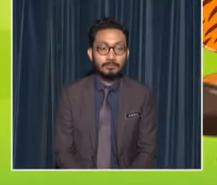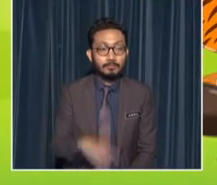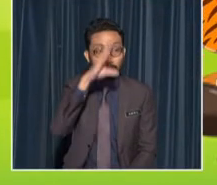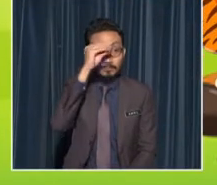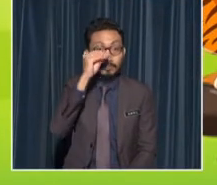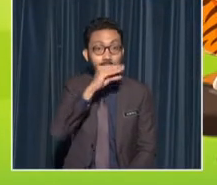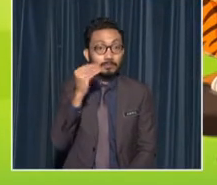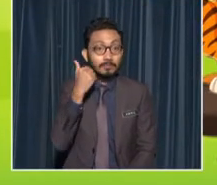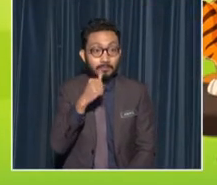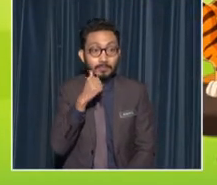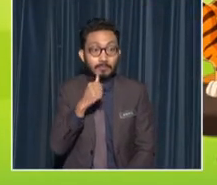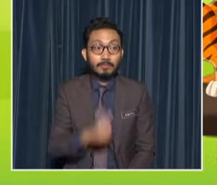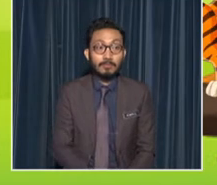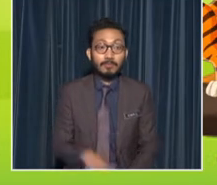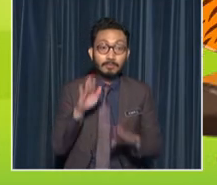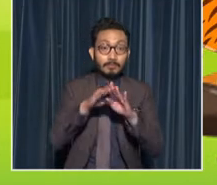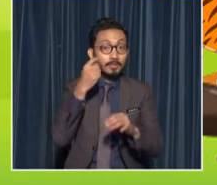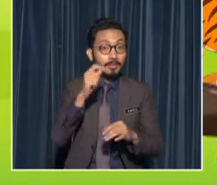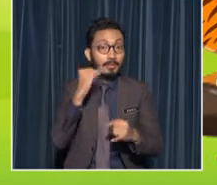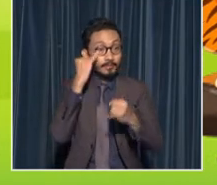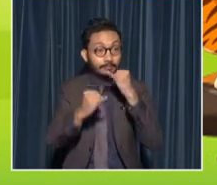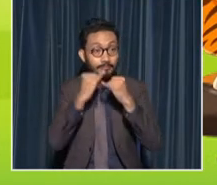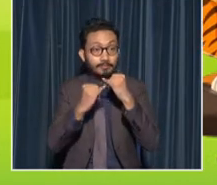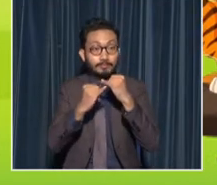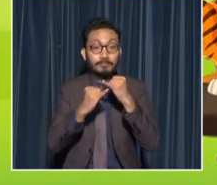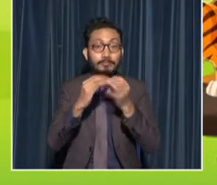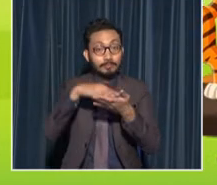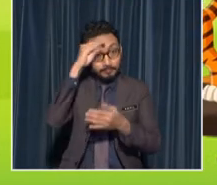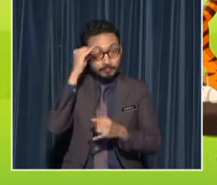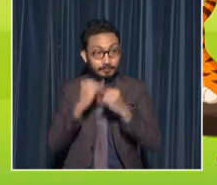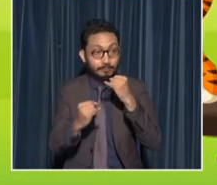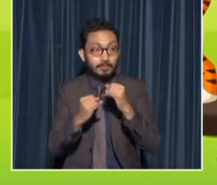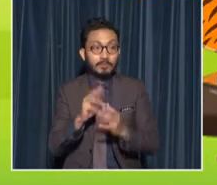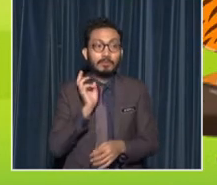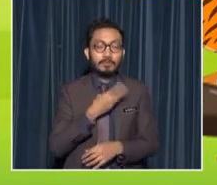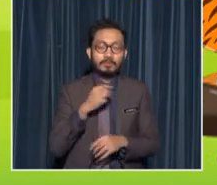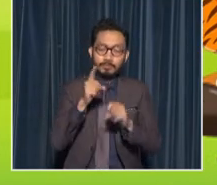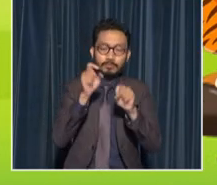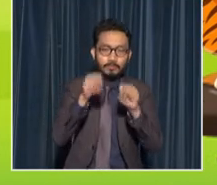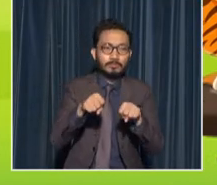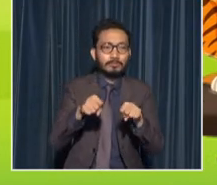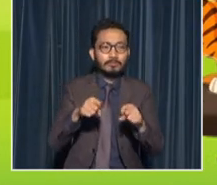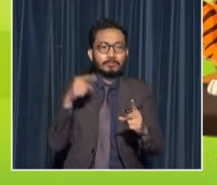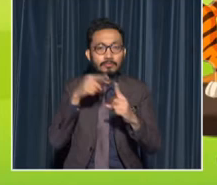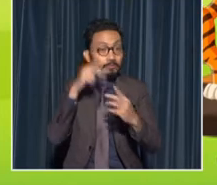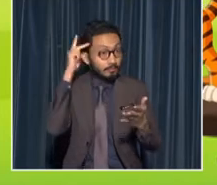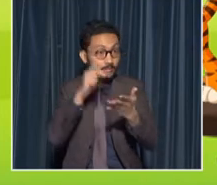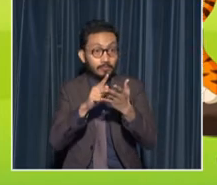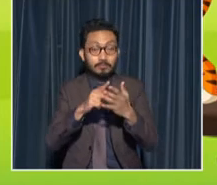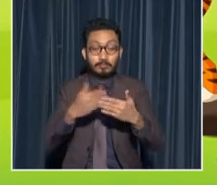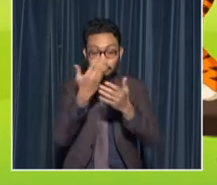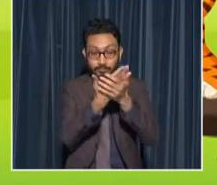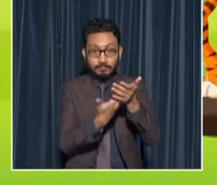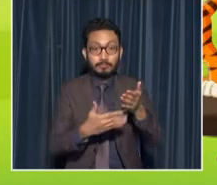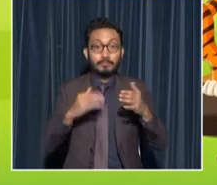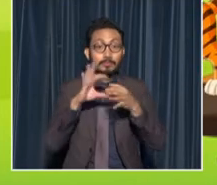Boys and girls, at the end of today's lesson, you will be able to identify the